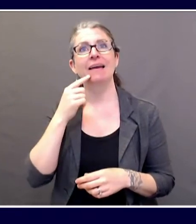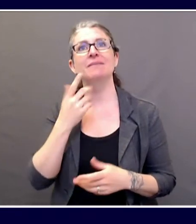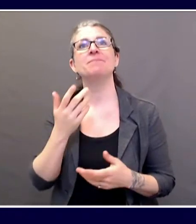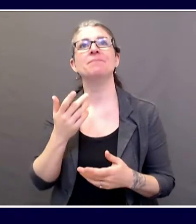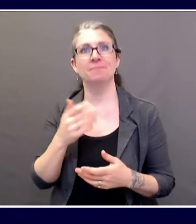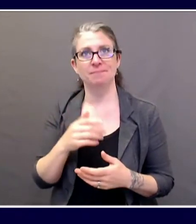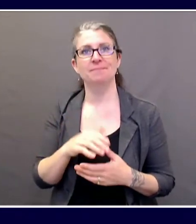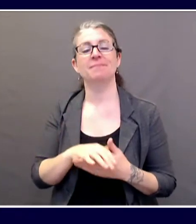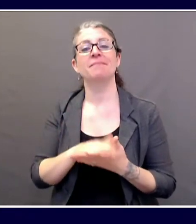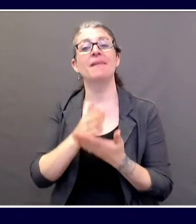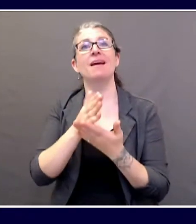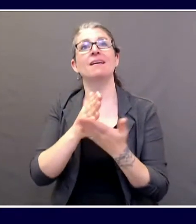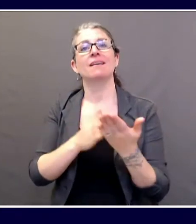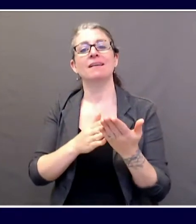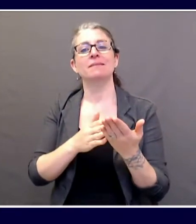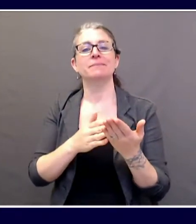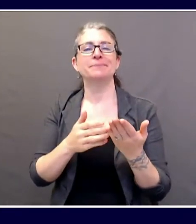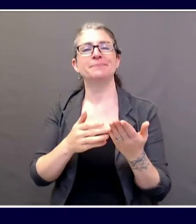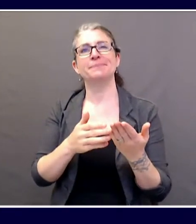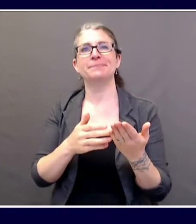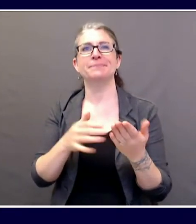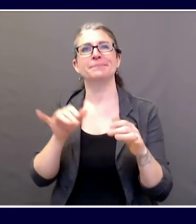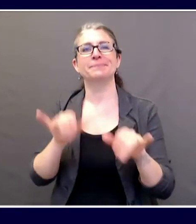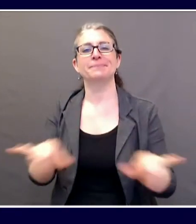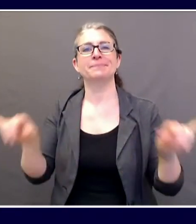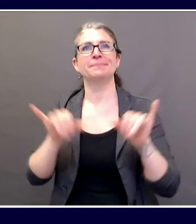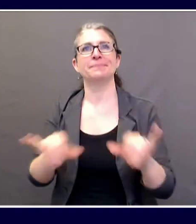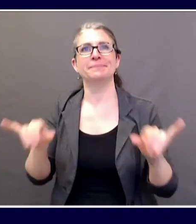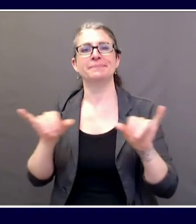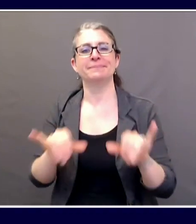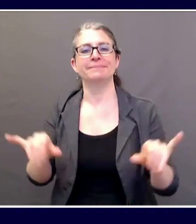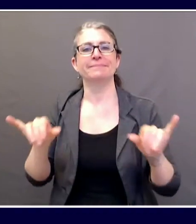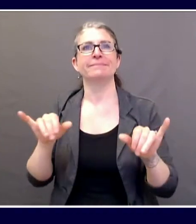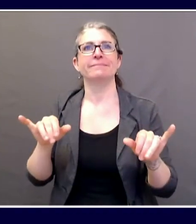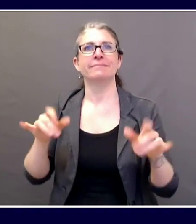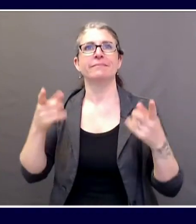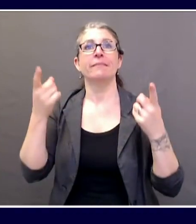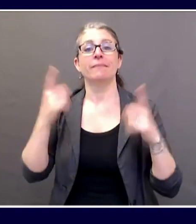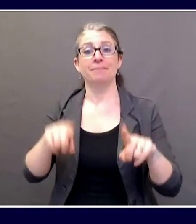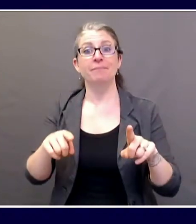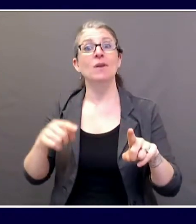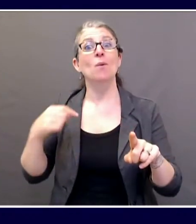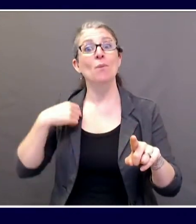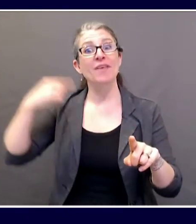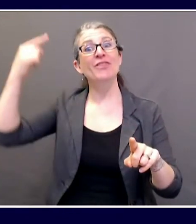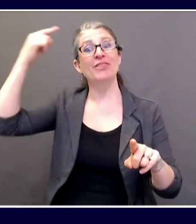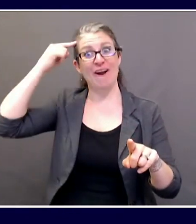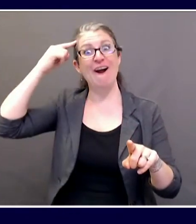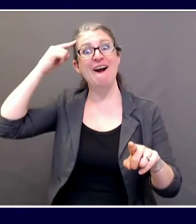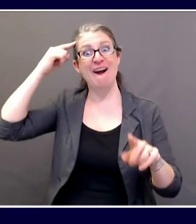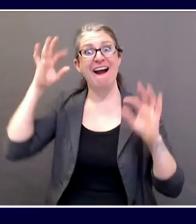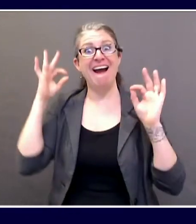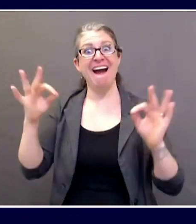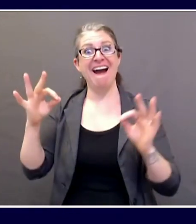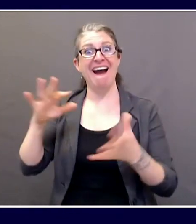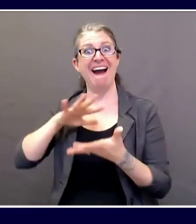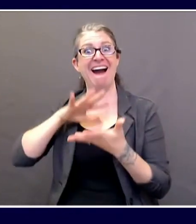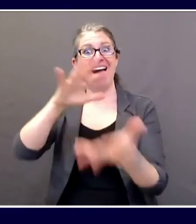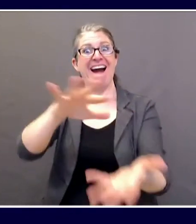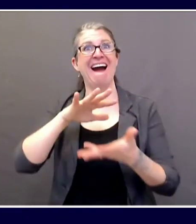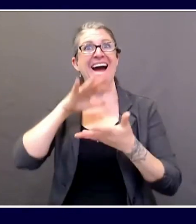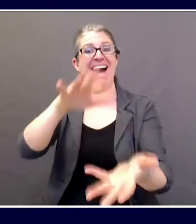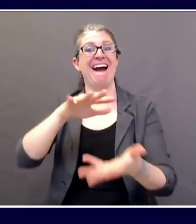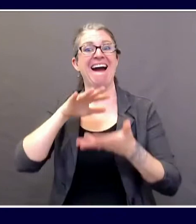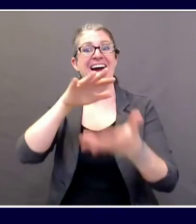the production was always expected to fluctuate. I have not yet received the complete answer, the final